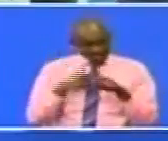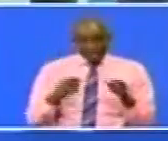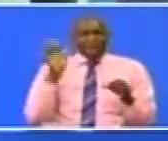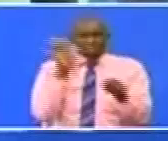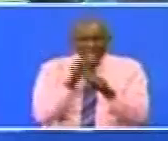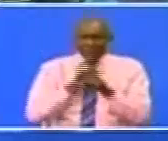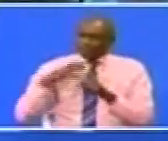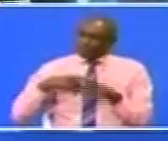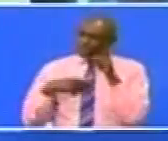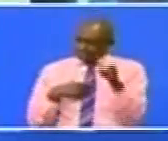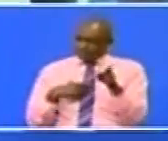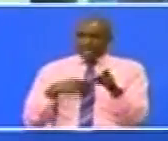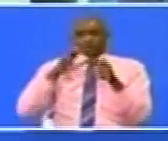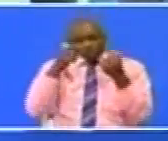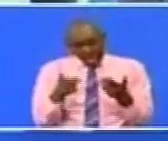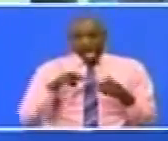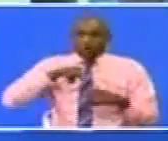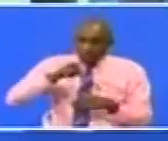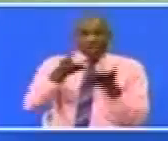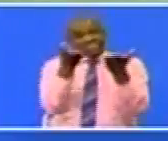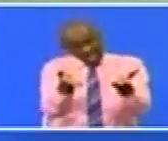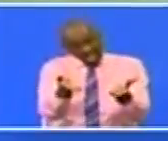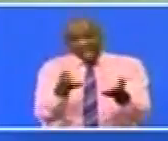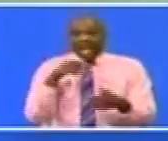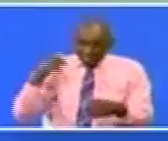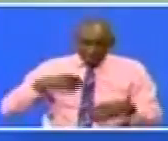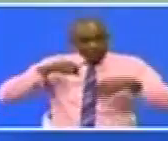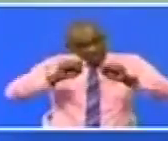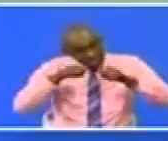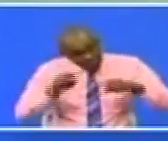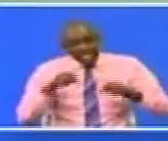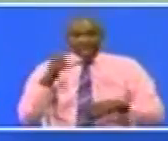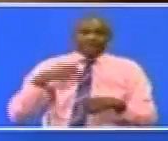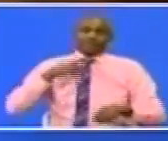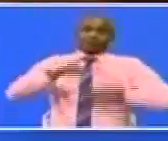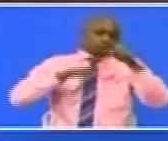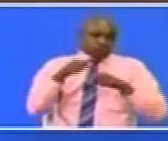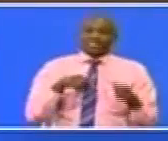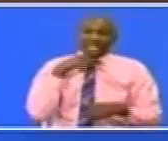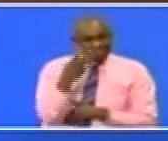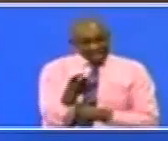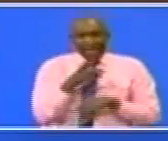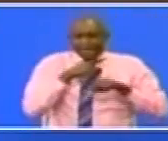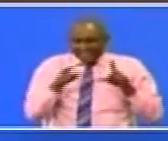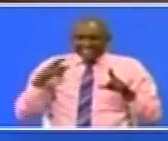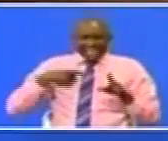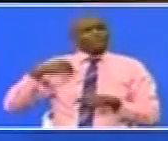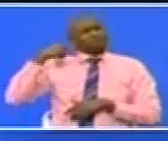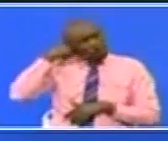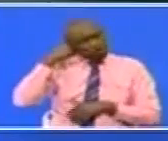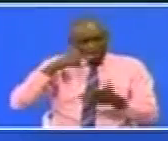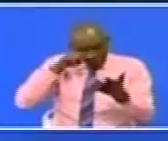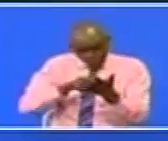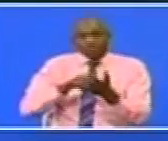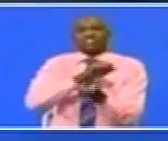Majority of these people are vulnerable road users such as pedestrians, motorcyclists and cyclists. But with a click on a mobile phone, all